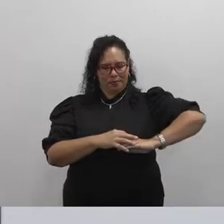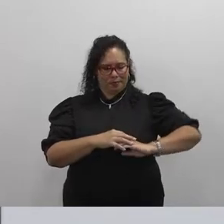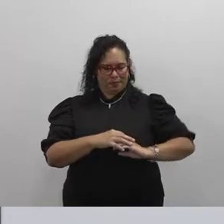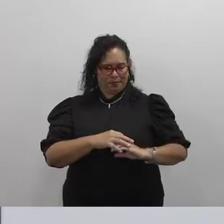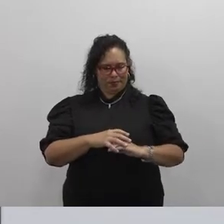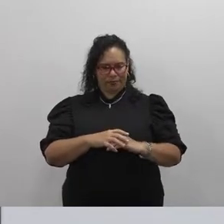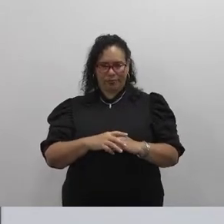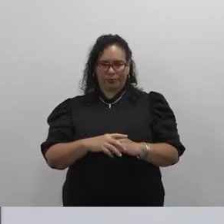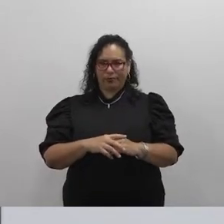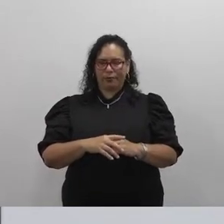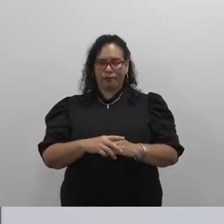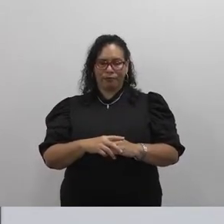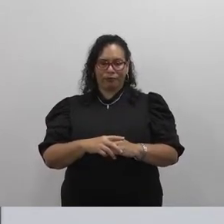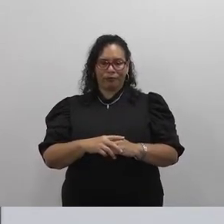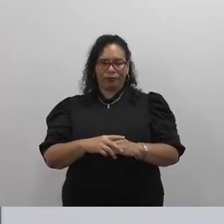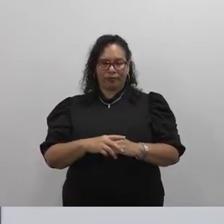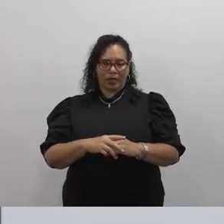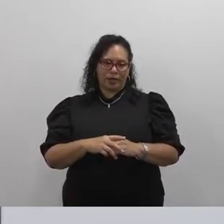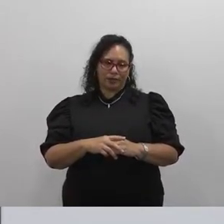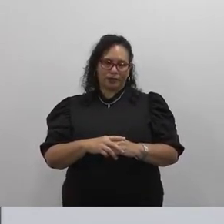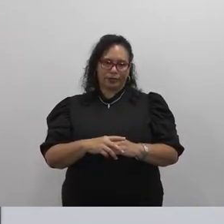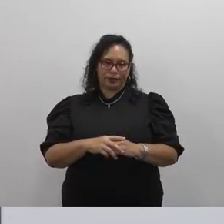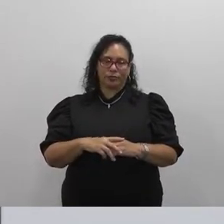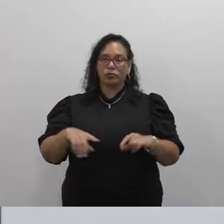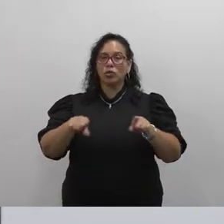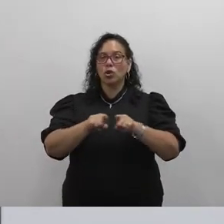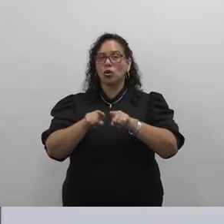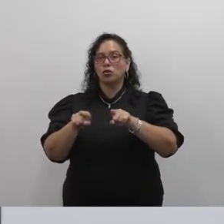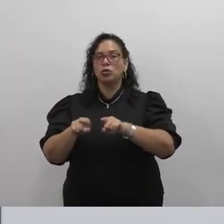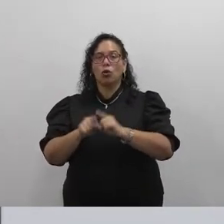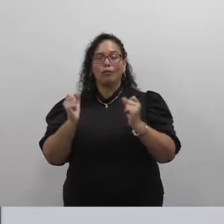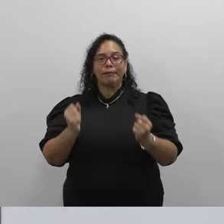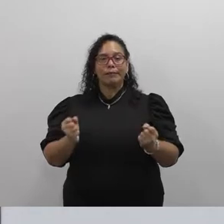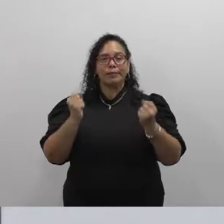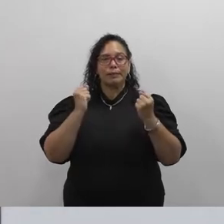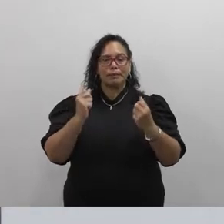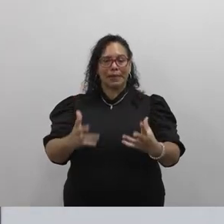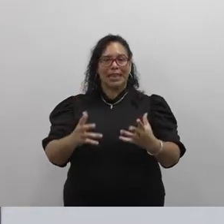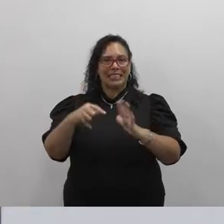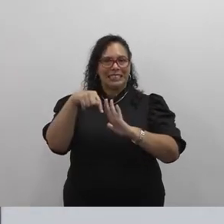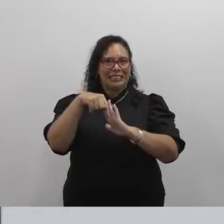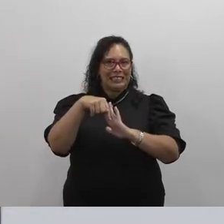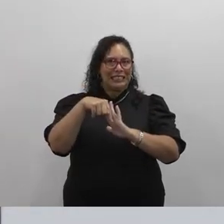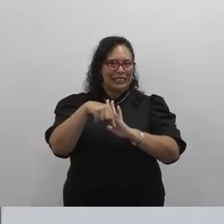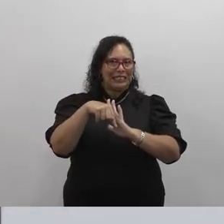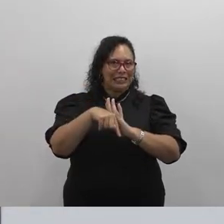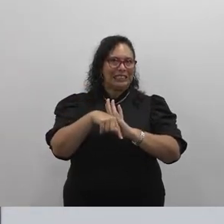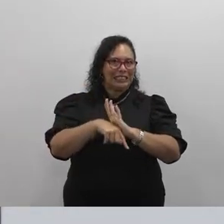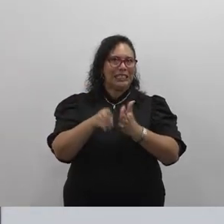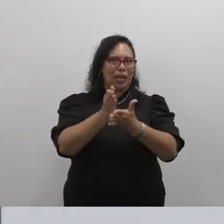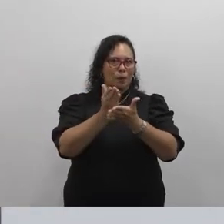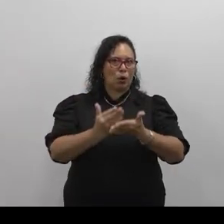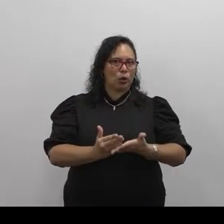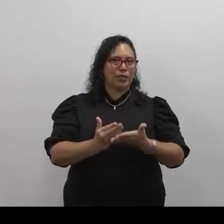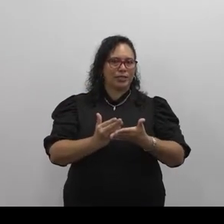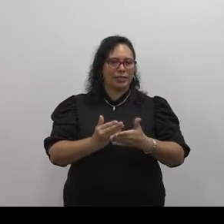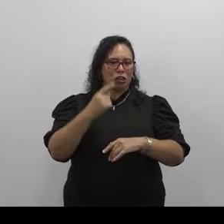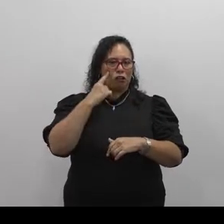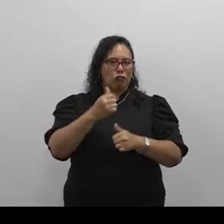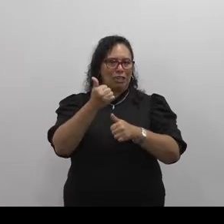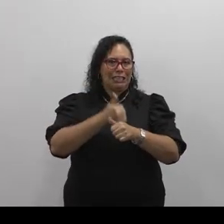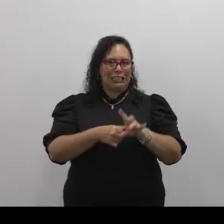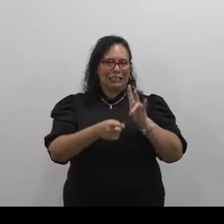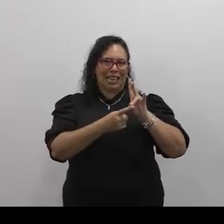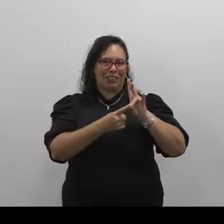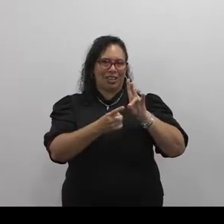section. There's also a number of deep, deep components that are embedded into each of these subsections. So we've